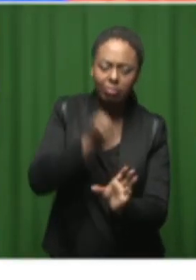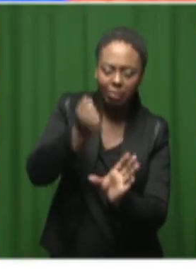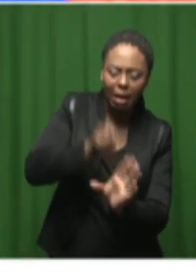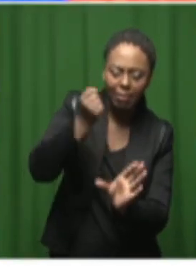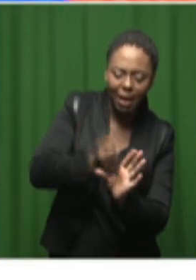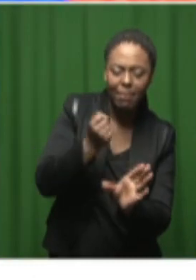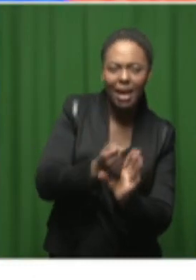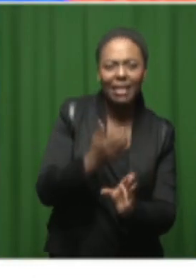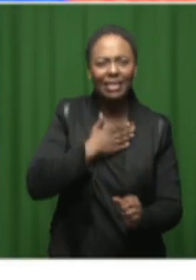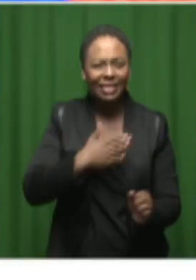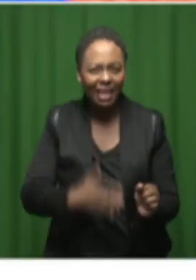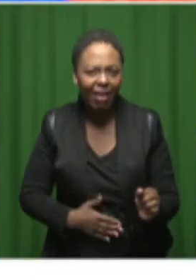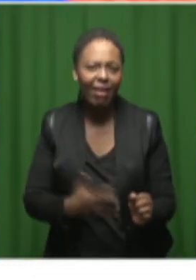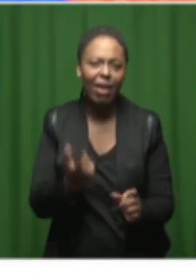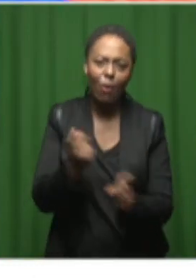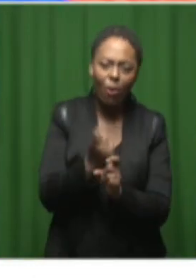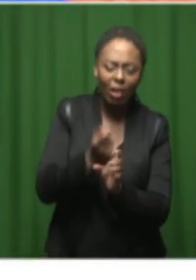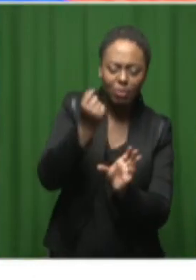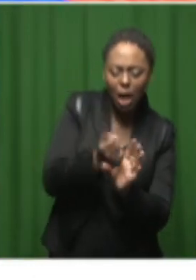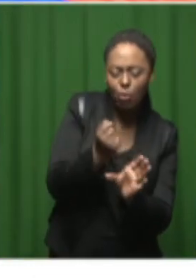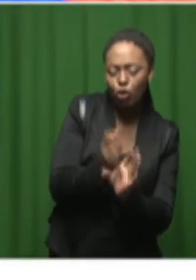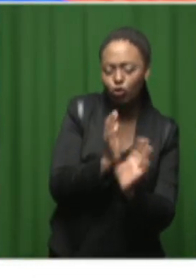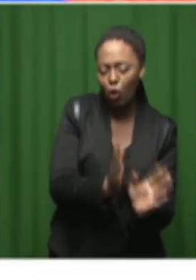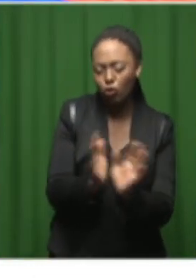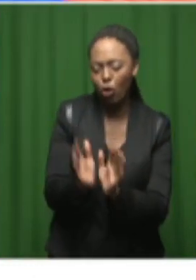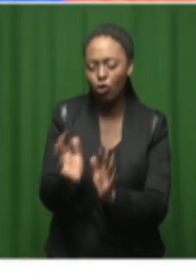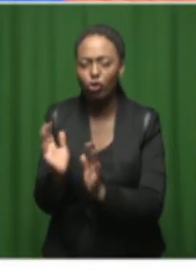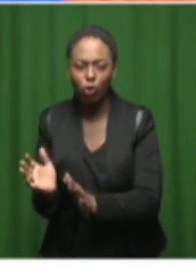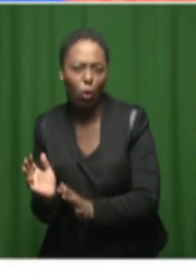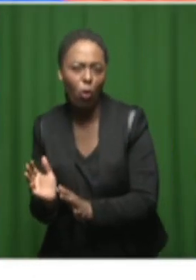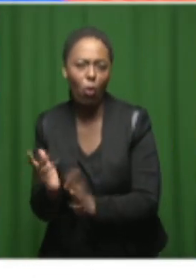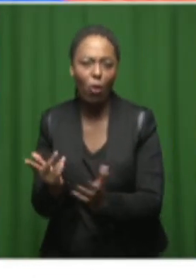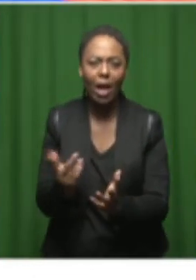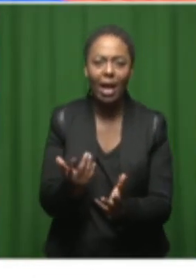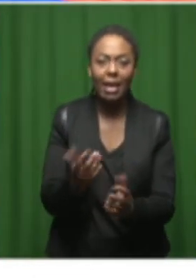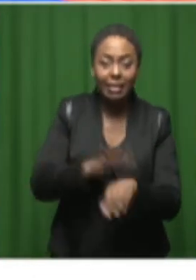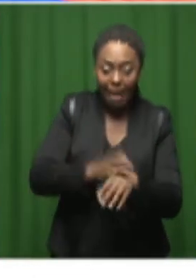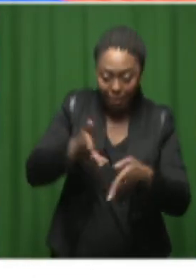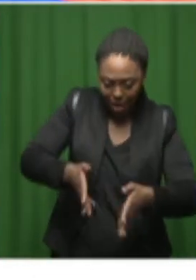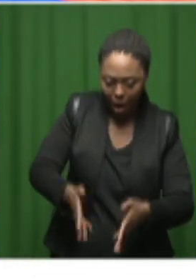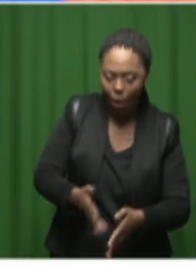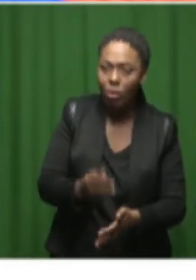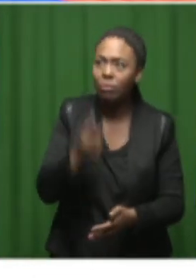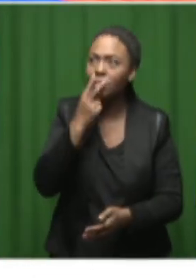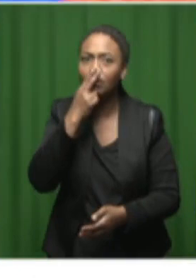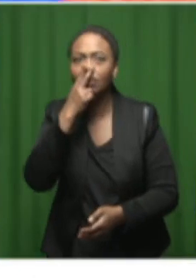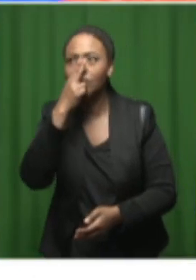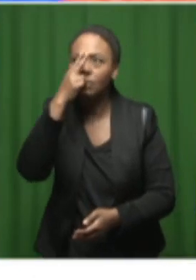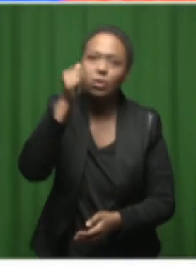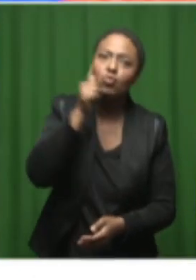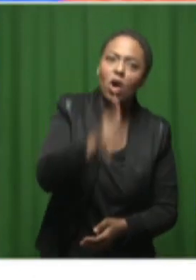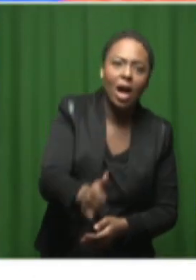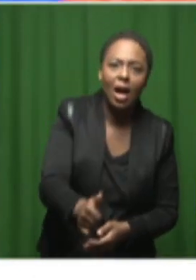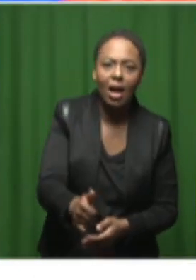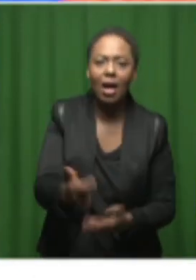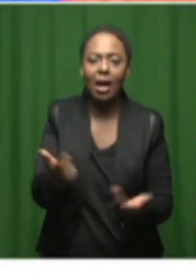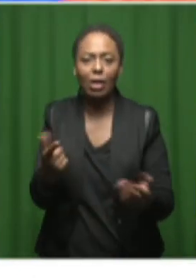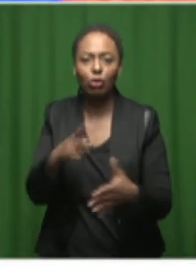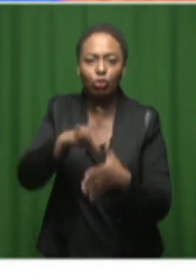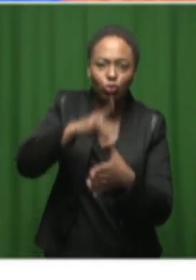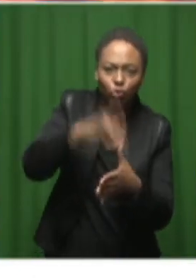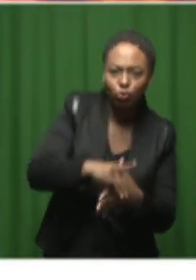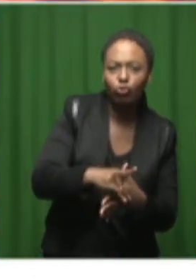like a Sunday, like on a Sunday like this, by this time the kitchen is smelling so good. So those sams, your